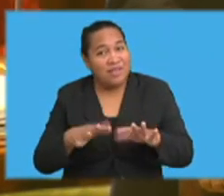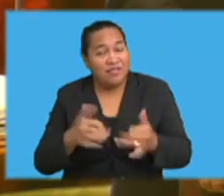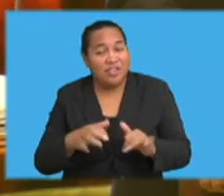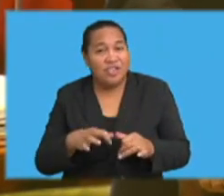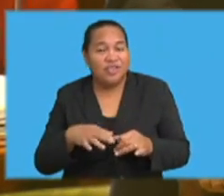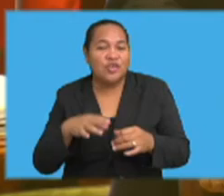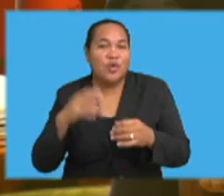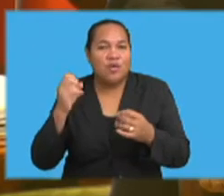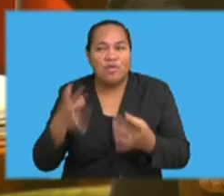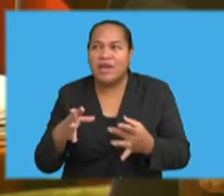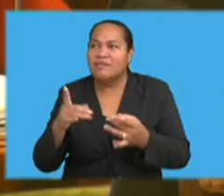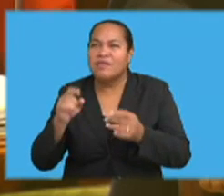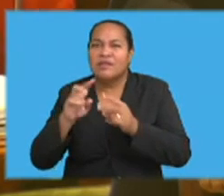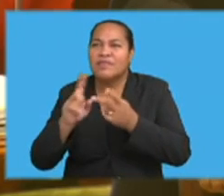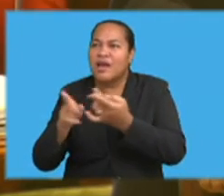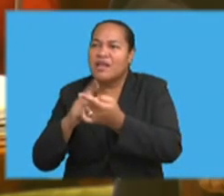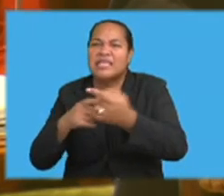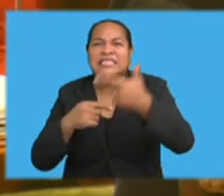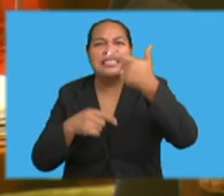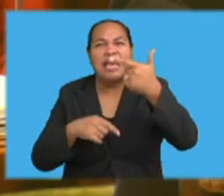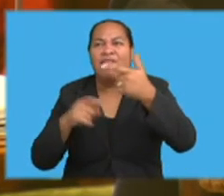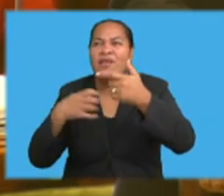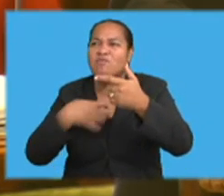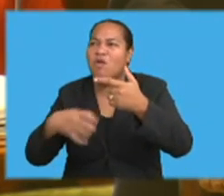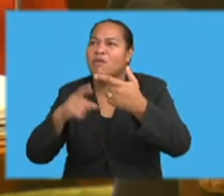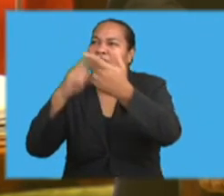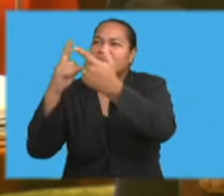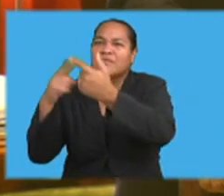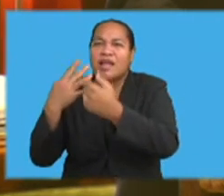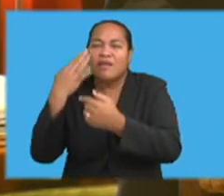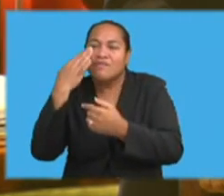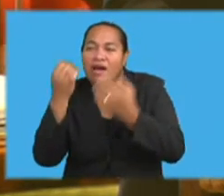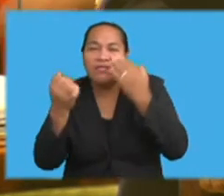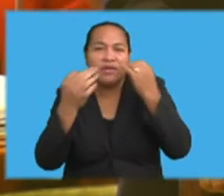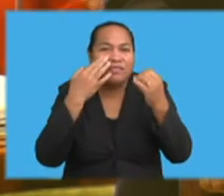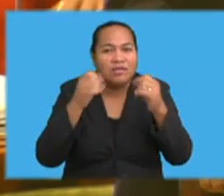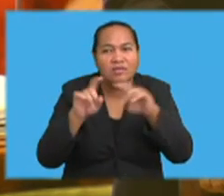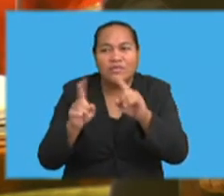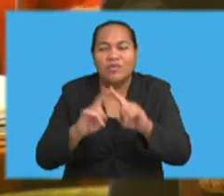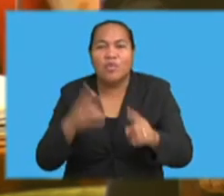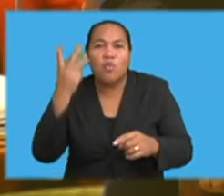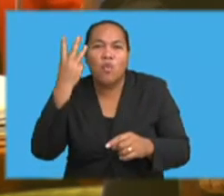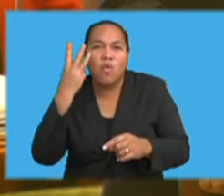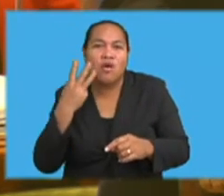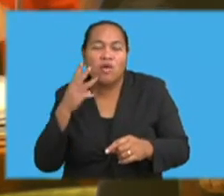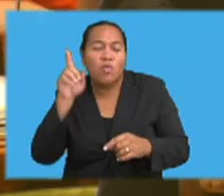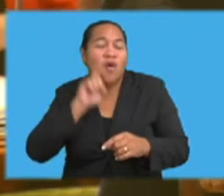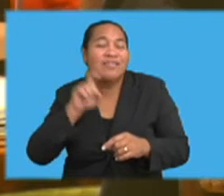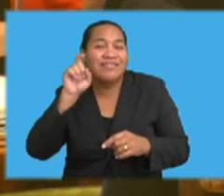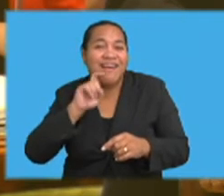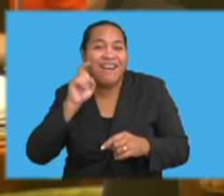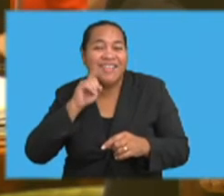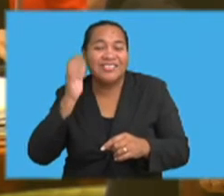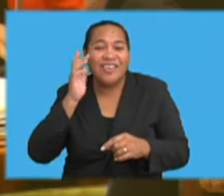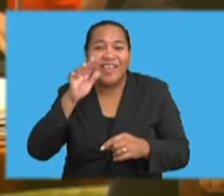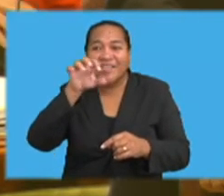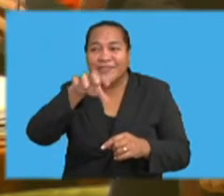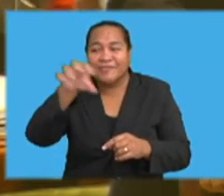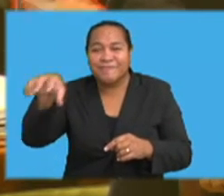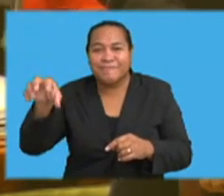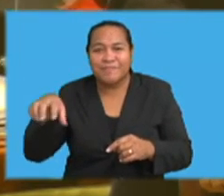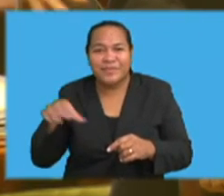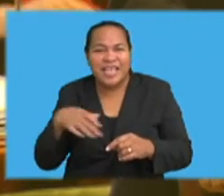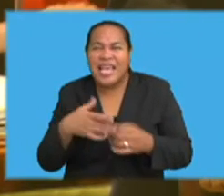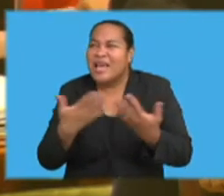7 other boreholes, which will benefit a total of about 115 households in the villages of Nakanadangi